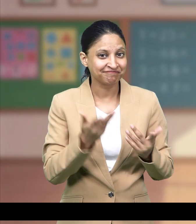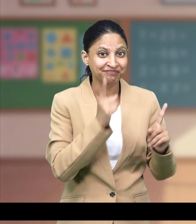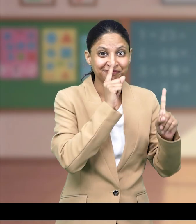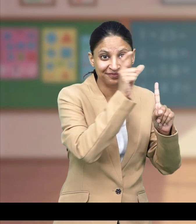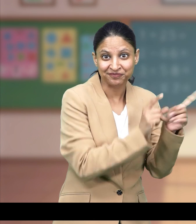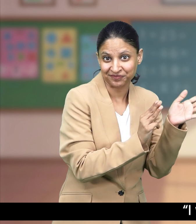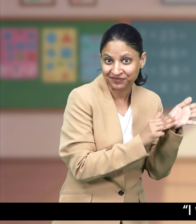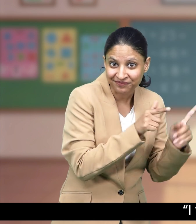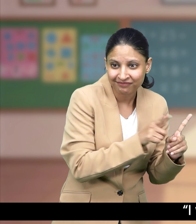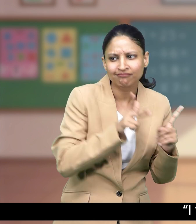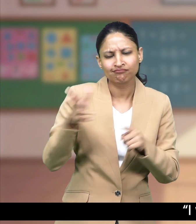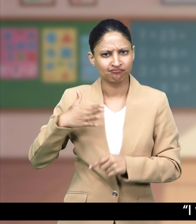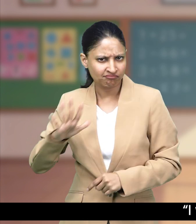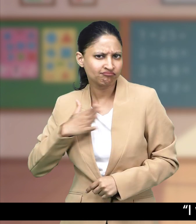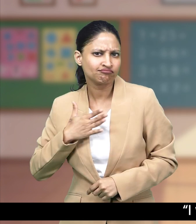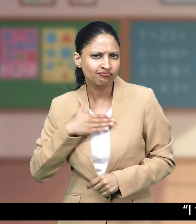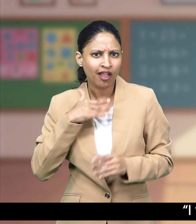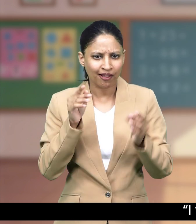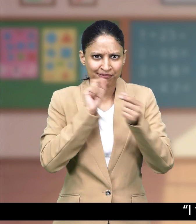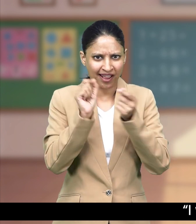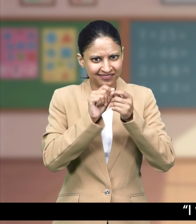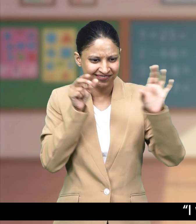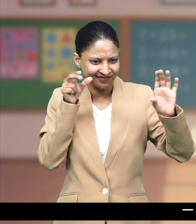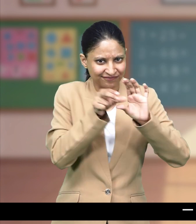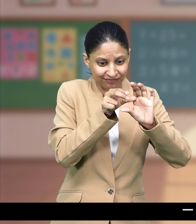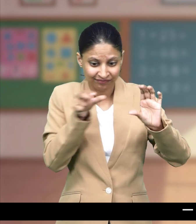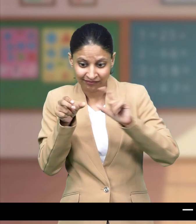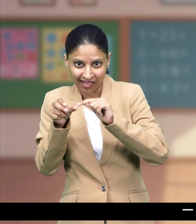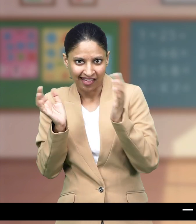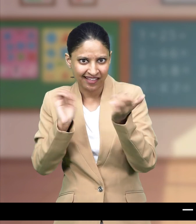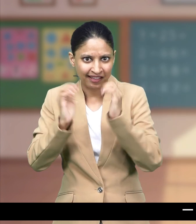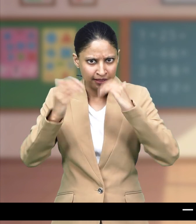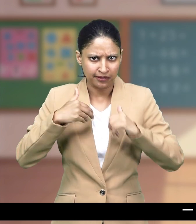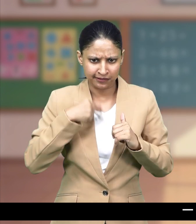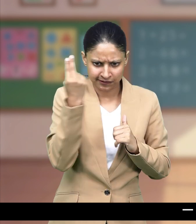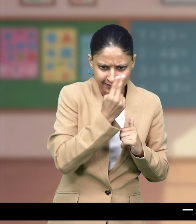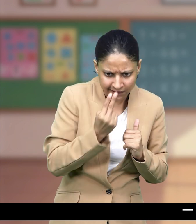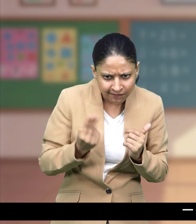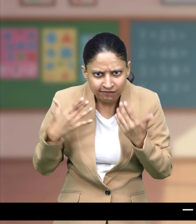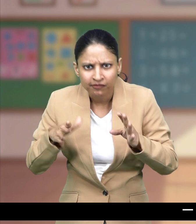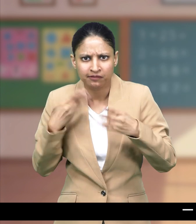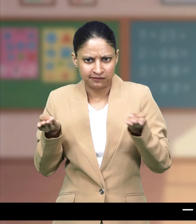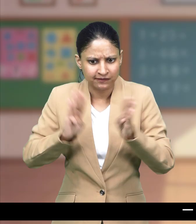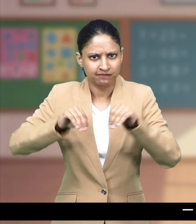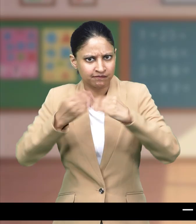Mina said, "I will draw and fold the tray, the part that slides inside."